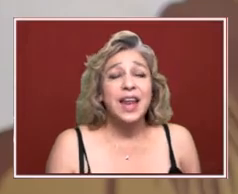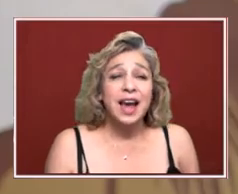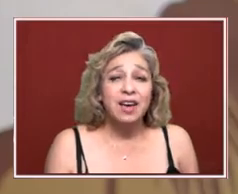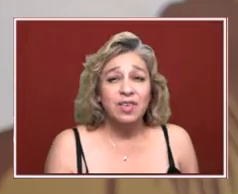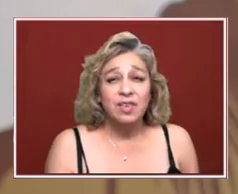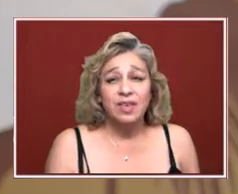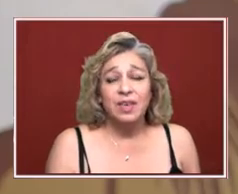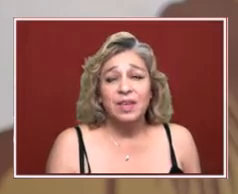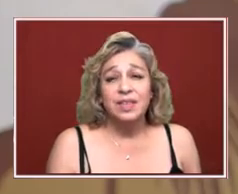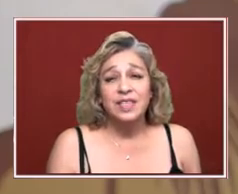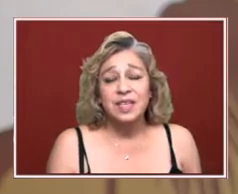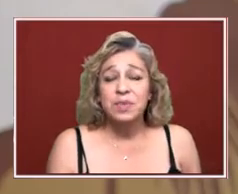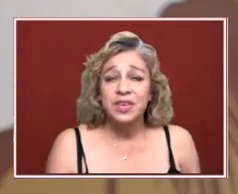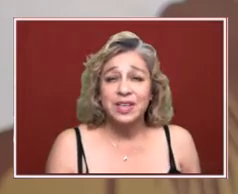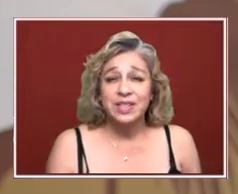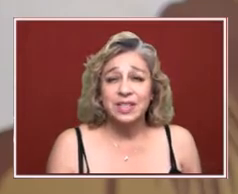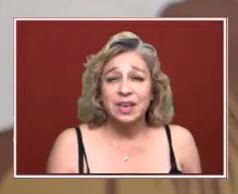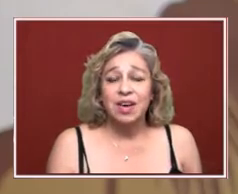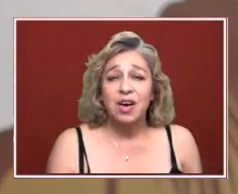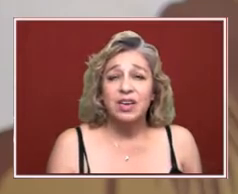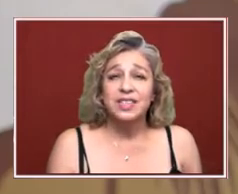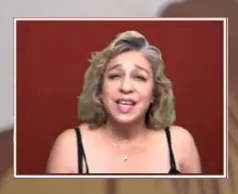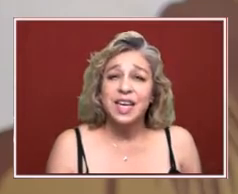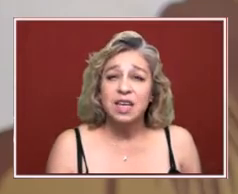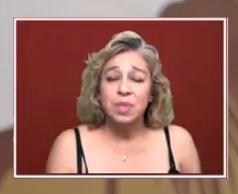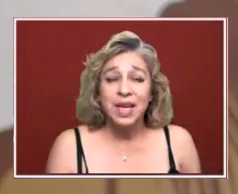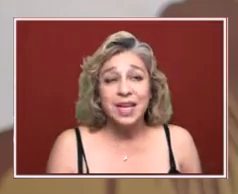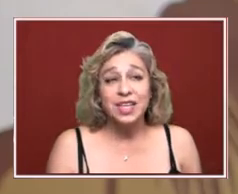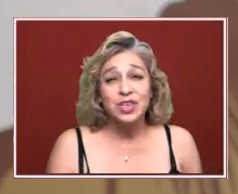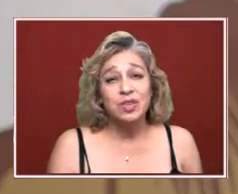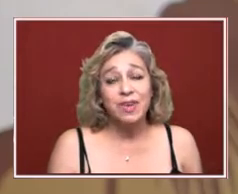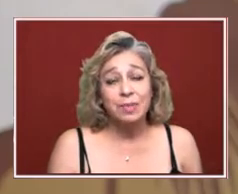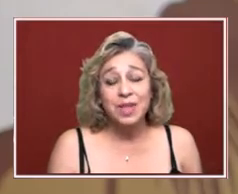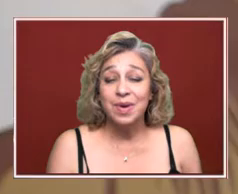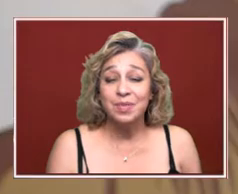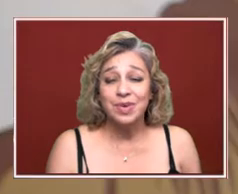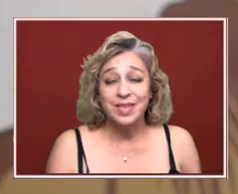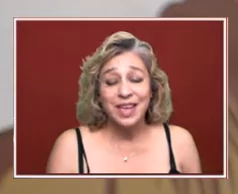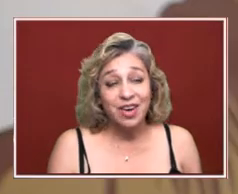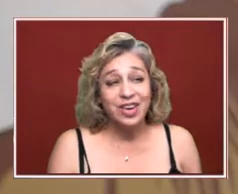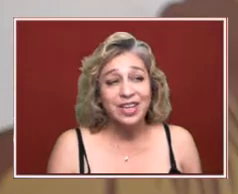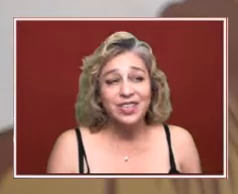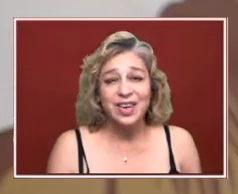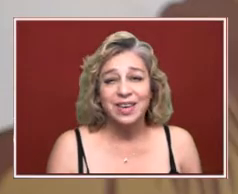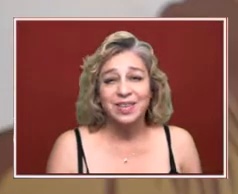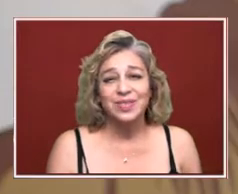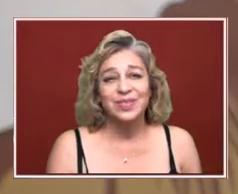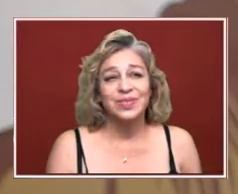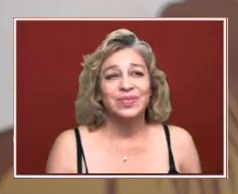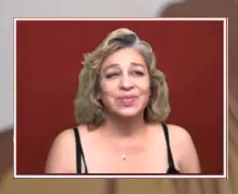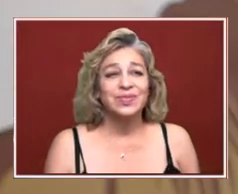And now, these immigrants are sending money to their family members in our country.